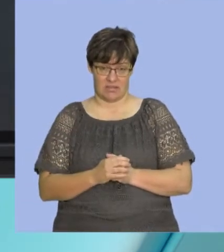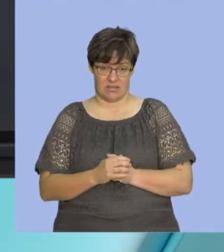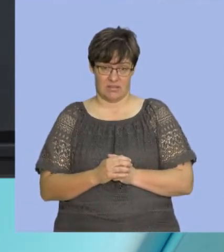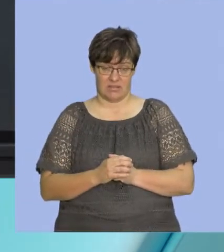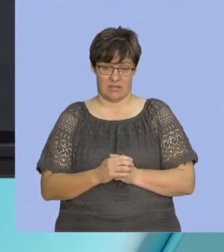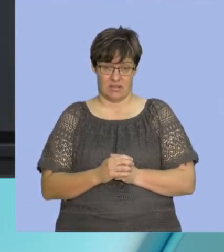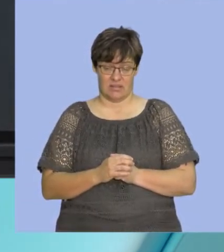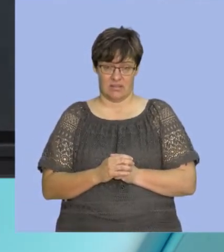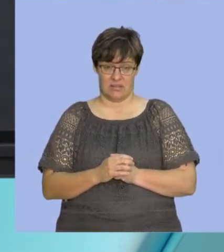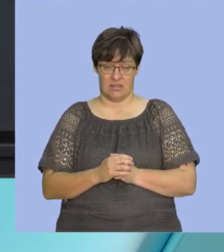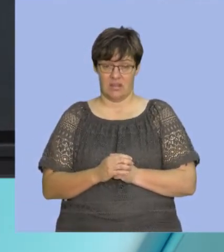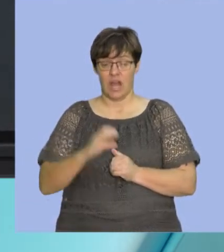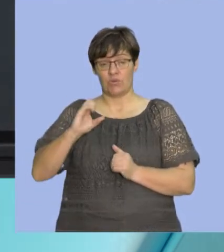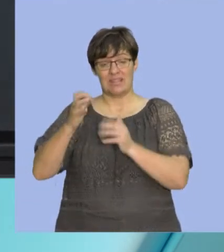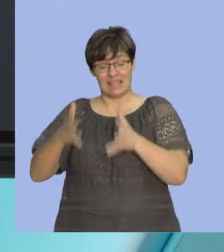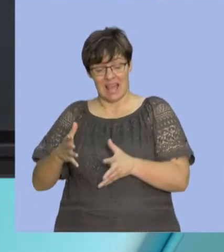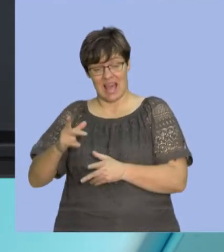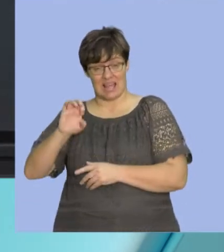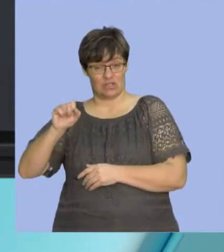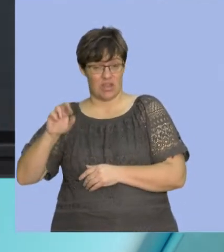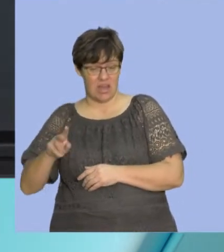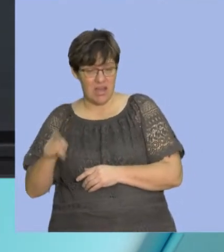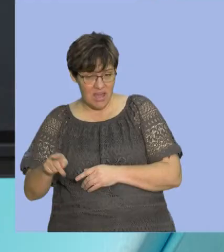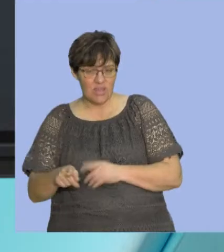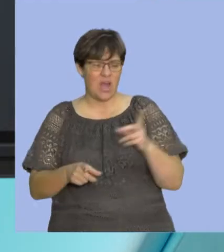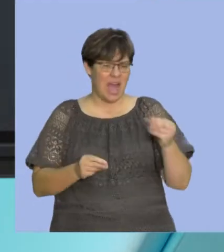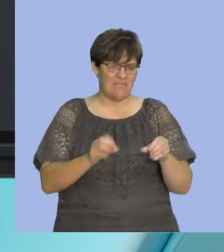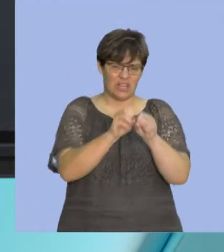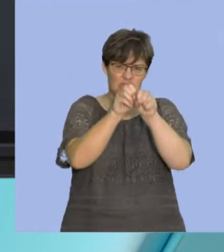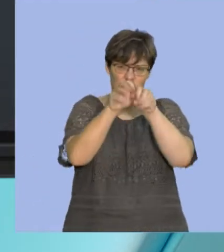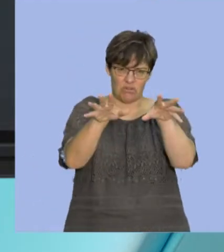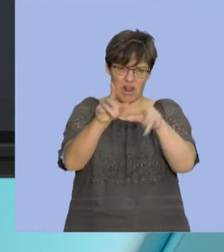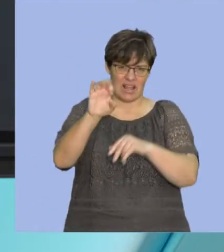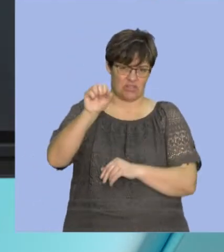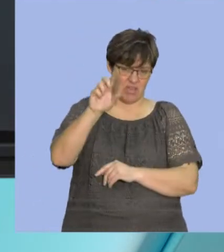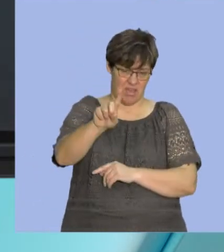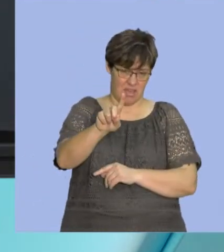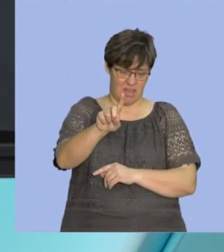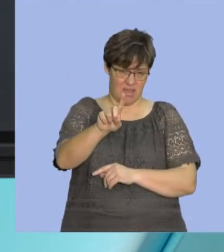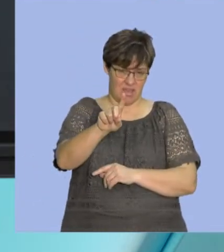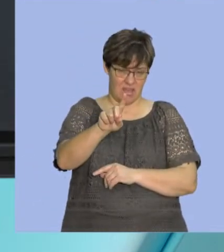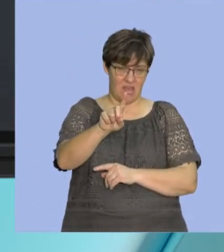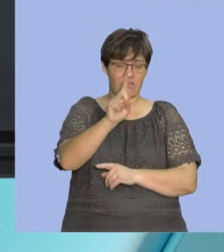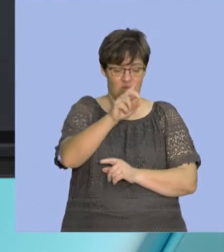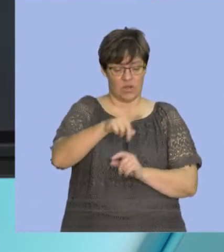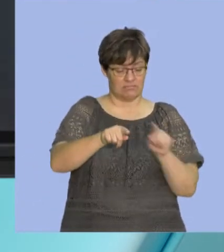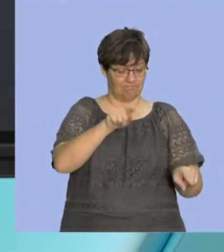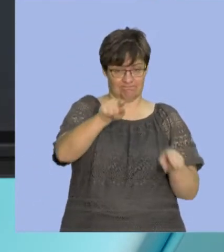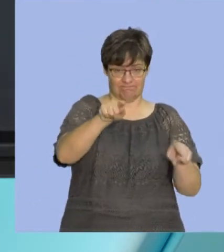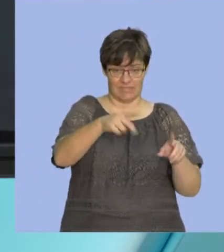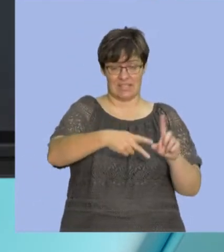obviously, there's a distinction here. You've got your general ledger subjected to the double